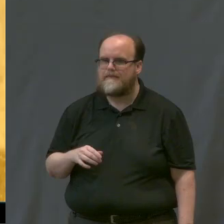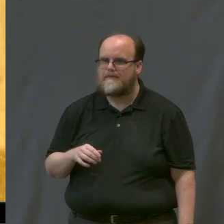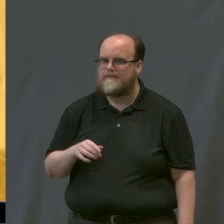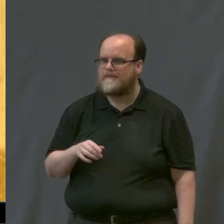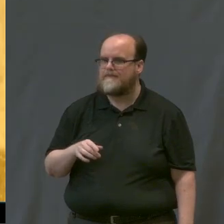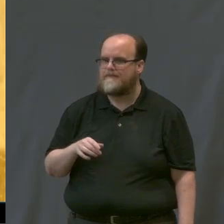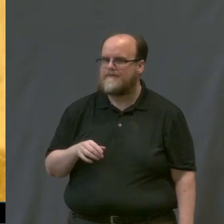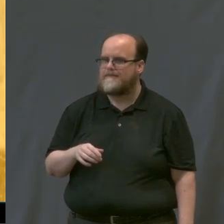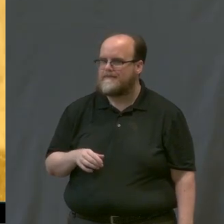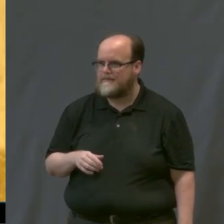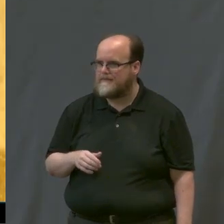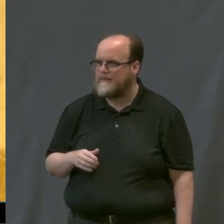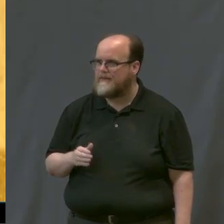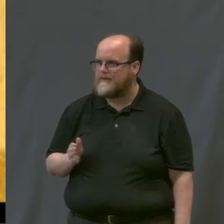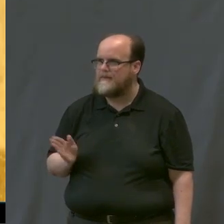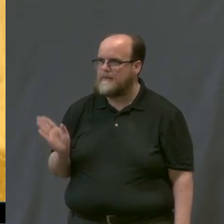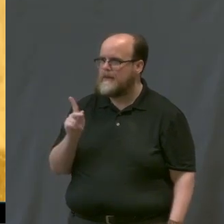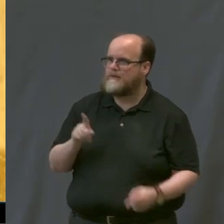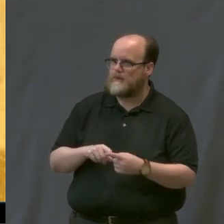on just a second. Let's